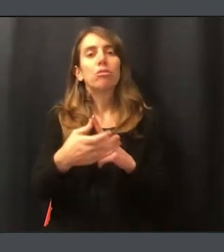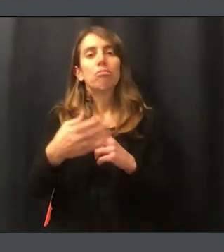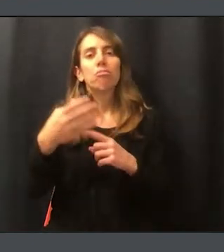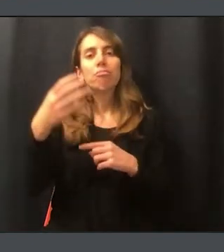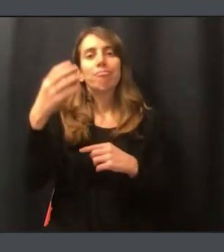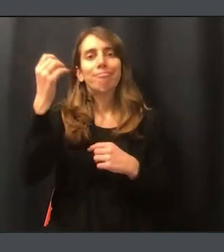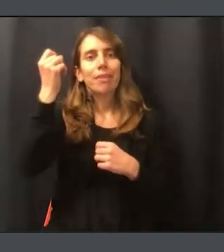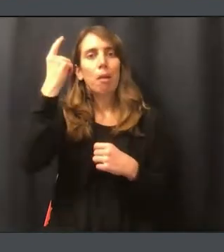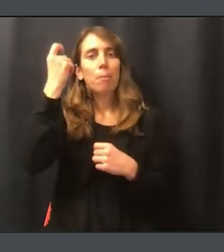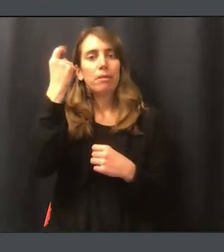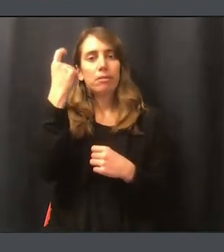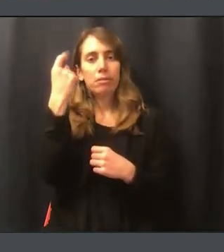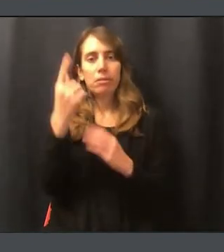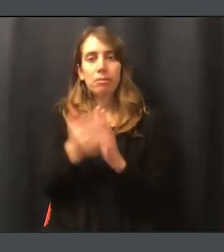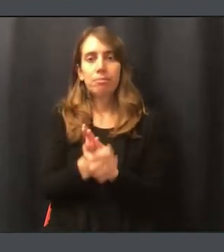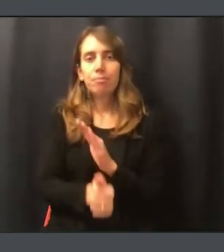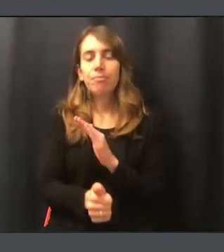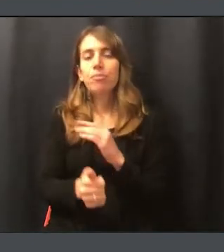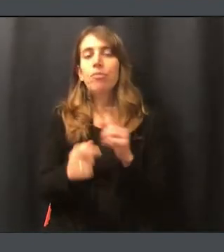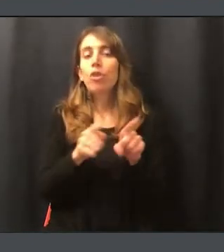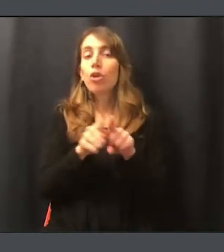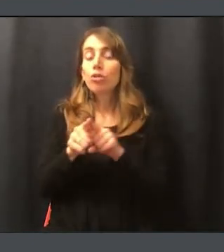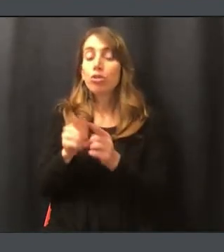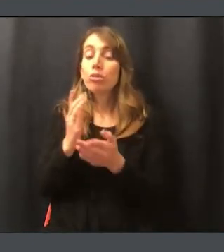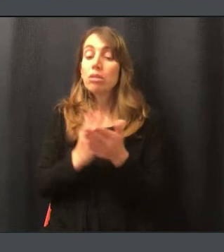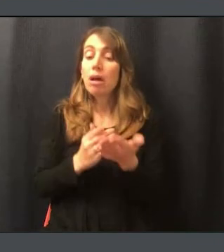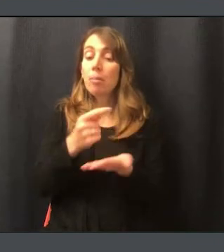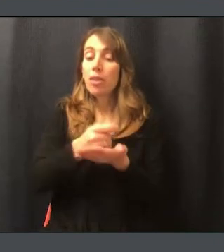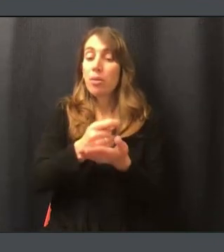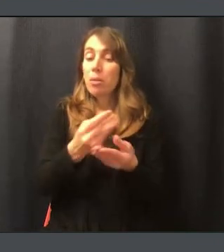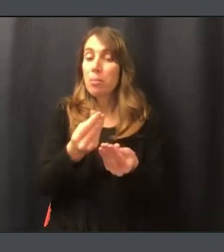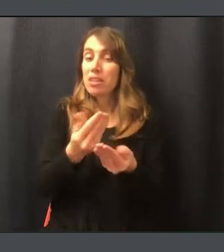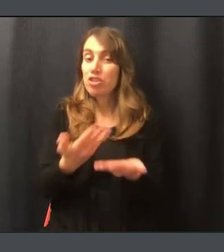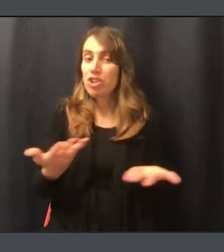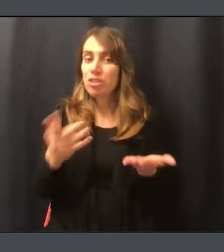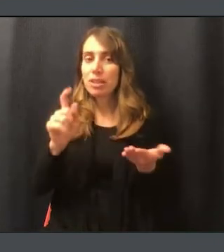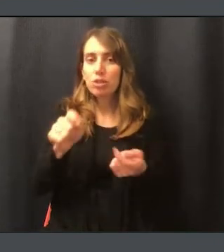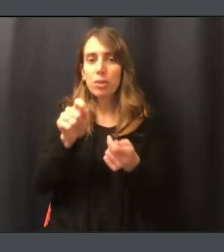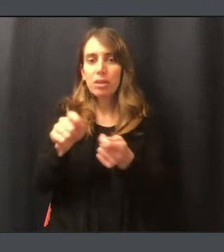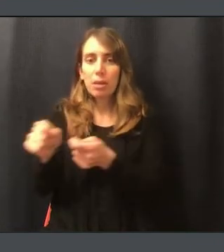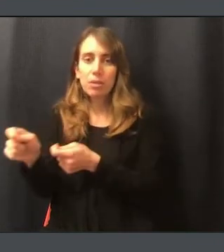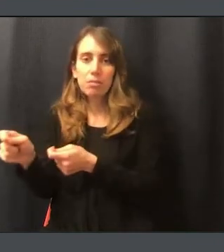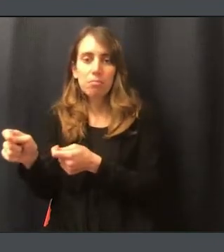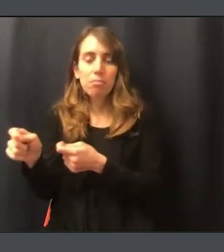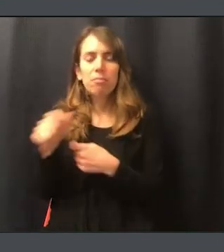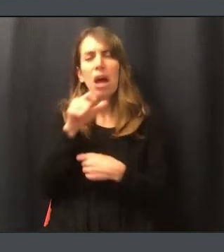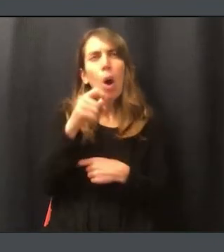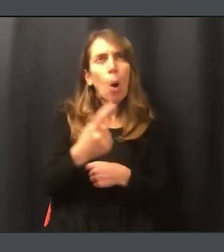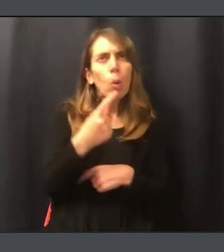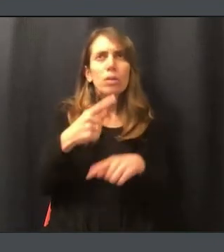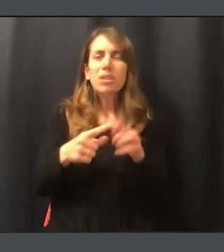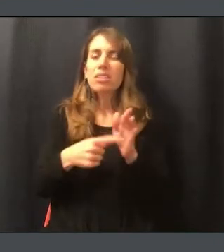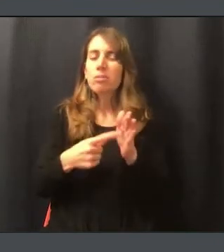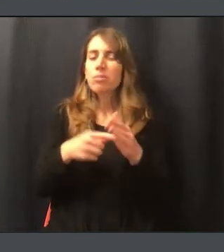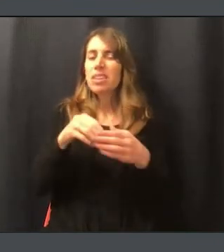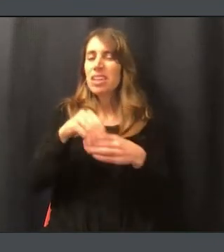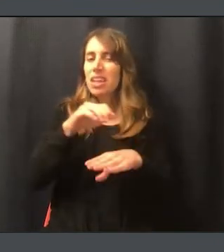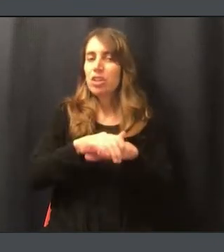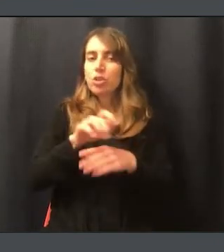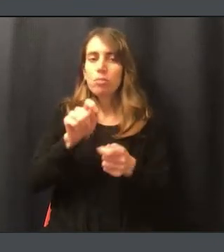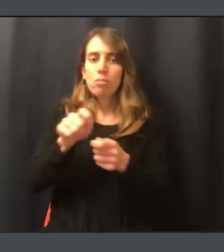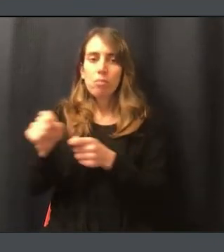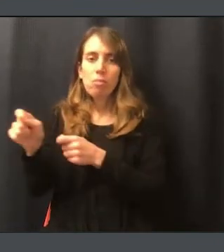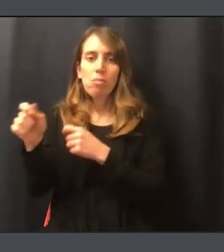Therapy materials often need to be adapted. Not everything, but a lot of materials are in English. Sometimes you just need to adapt them. Could be as simple as, hey,